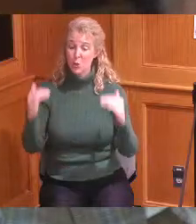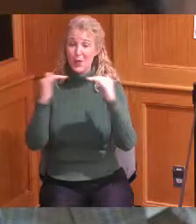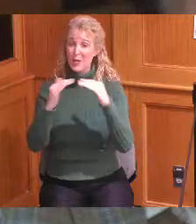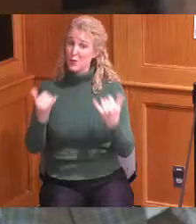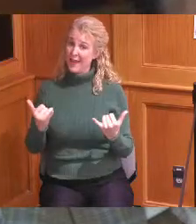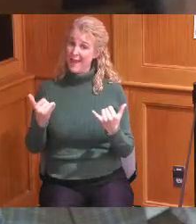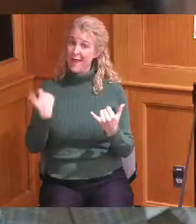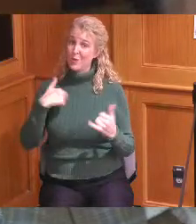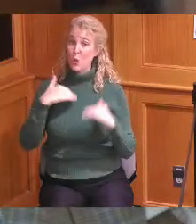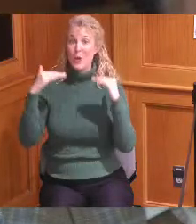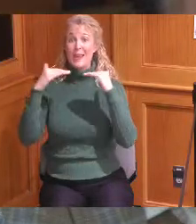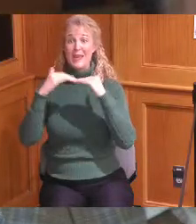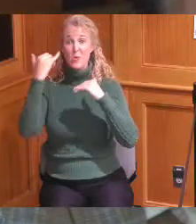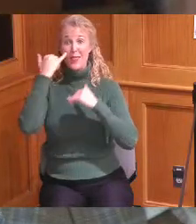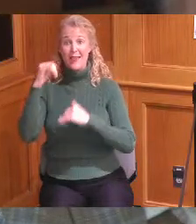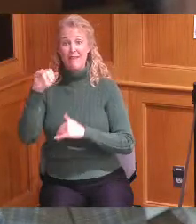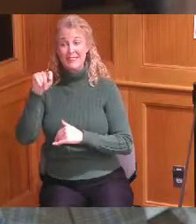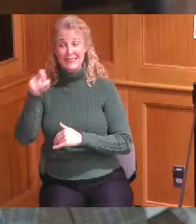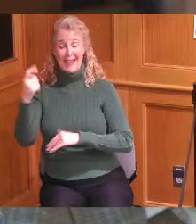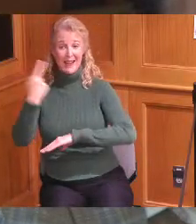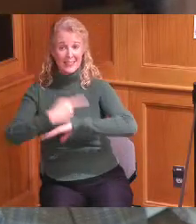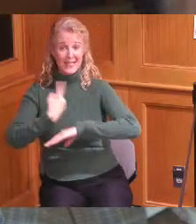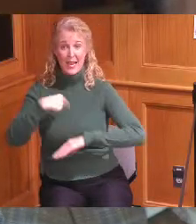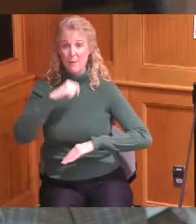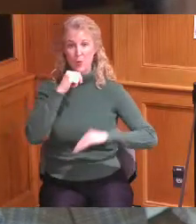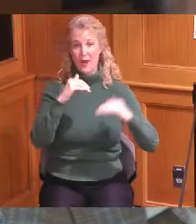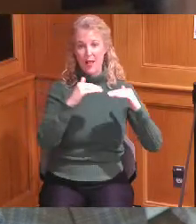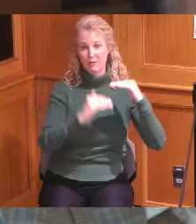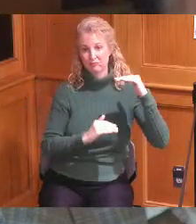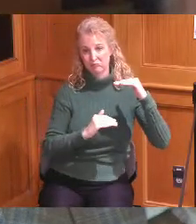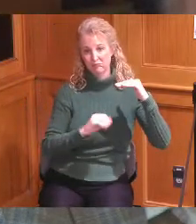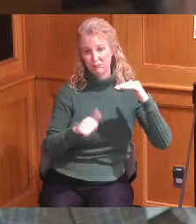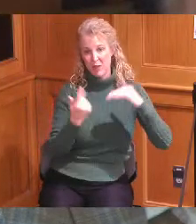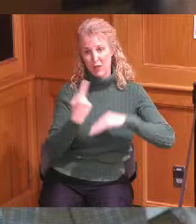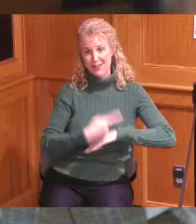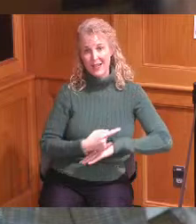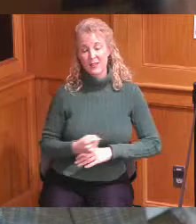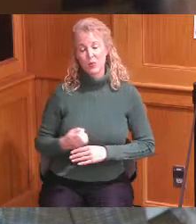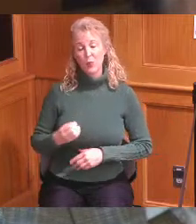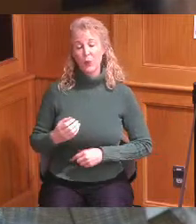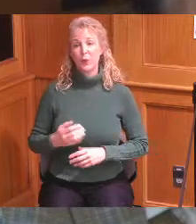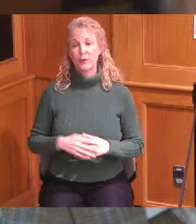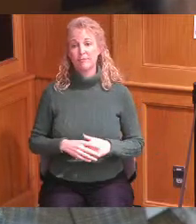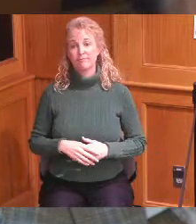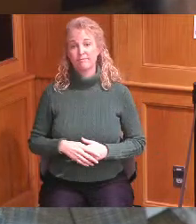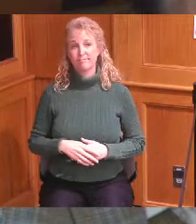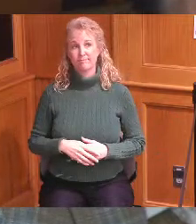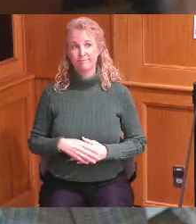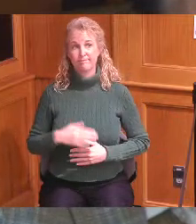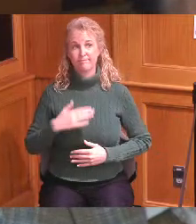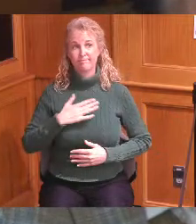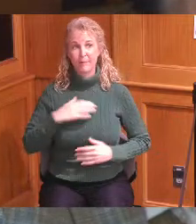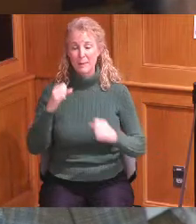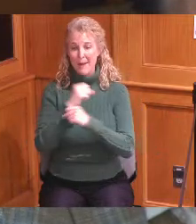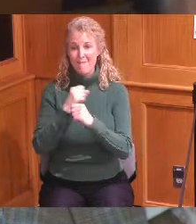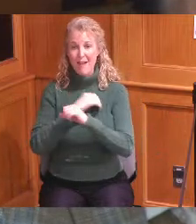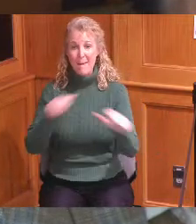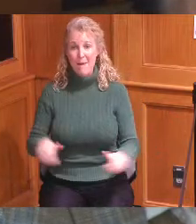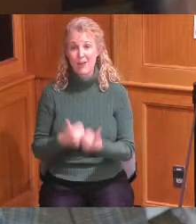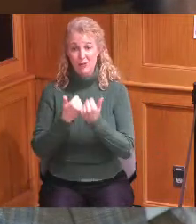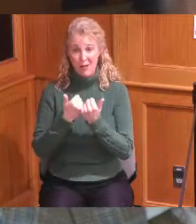So we're equal on tax day and unequal every other day. And that's what has been my fight and my